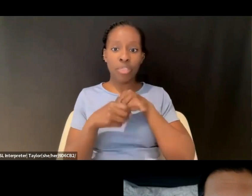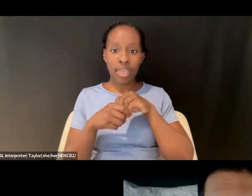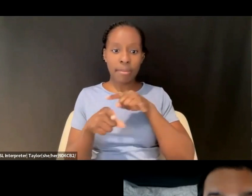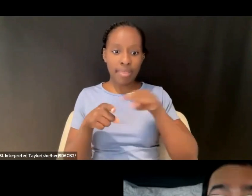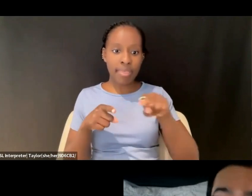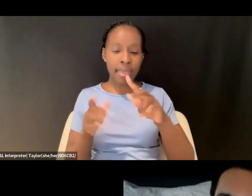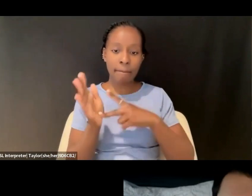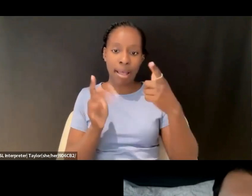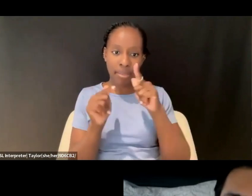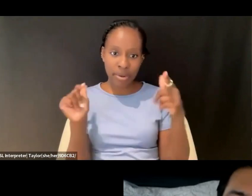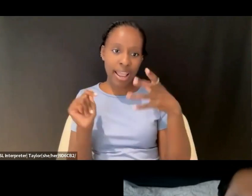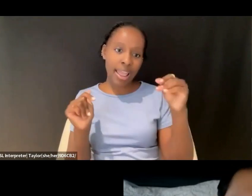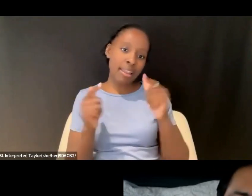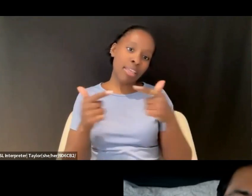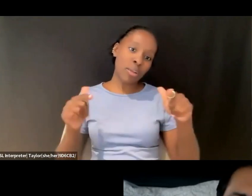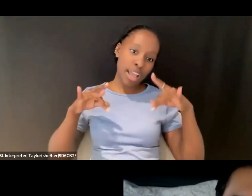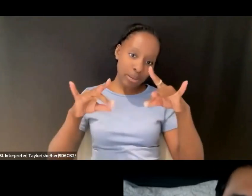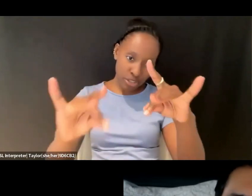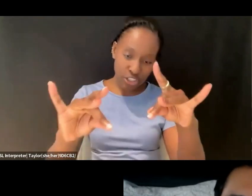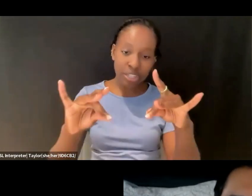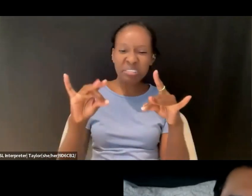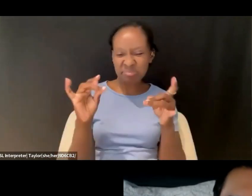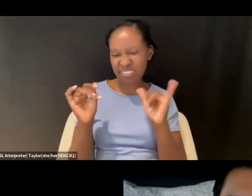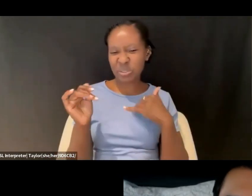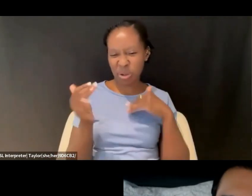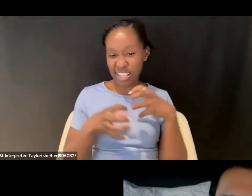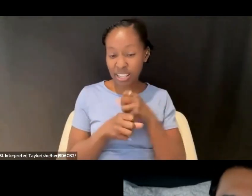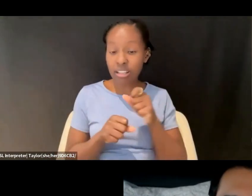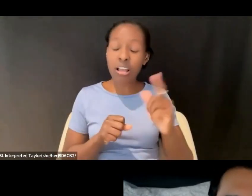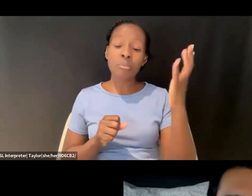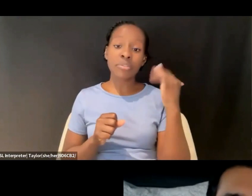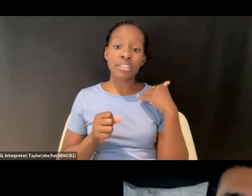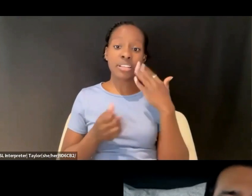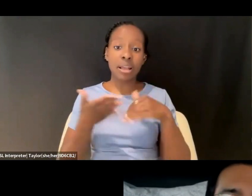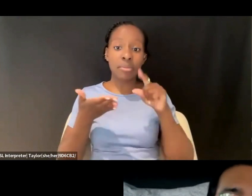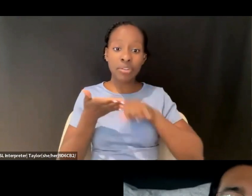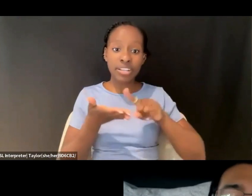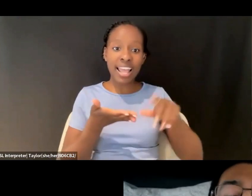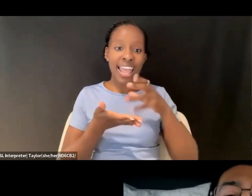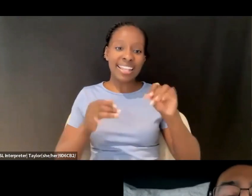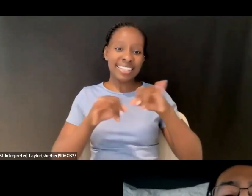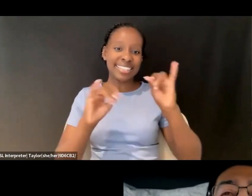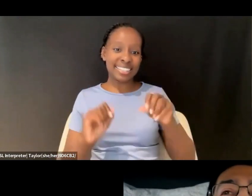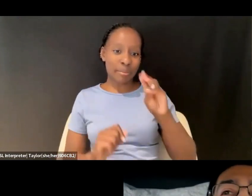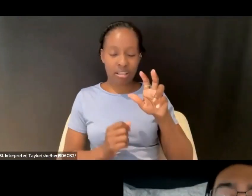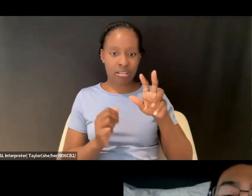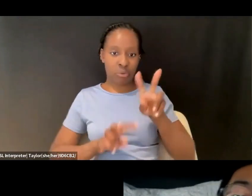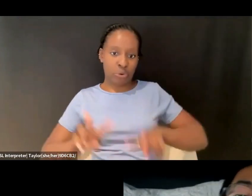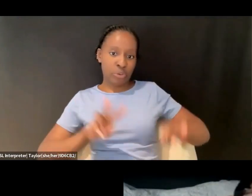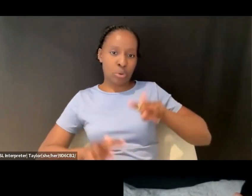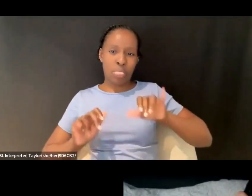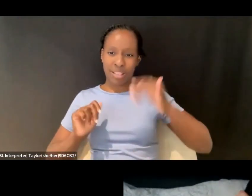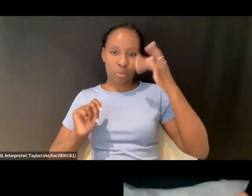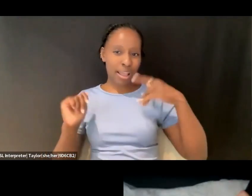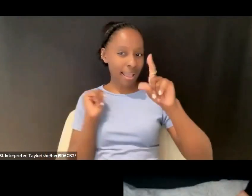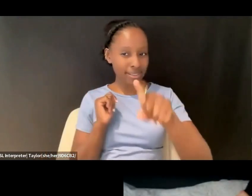acquisition. So I have done previously some research, systematic review. So that's why I asked, because it was